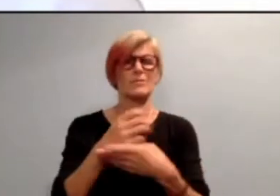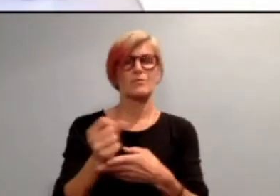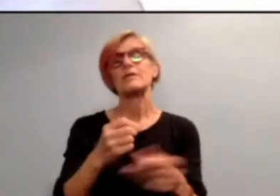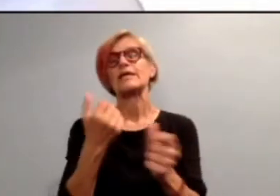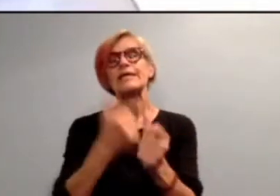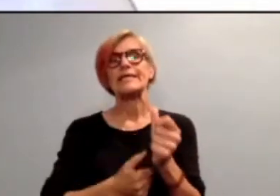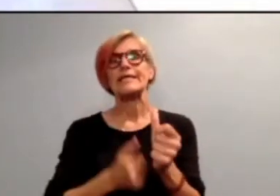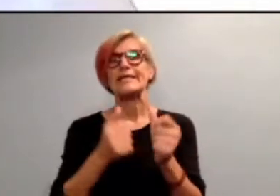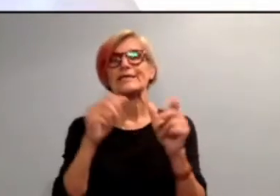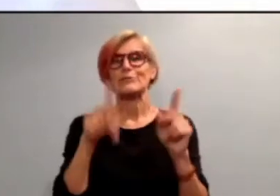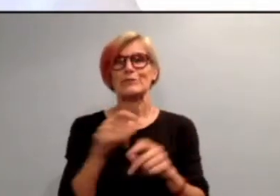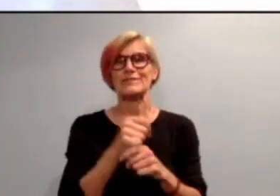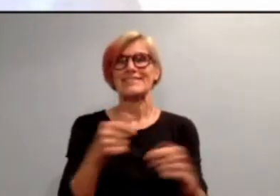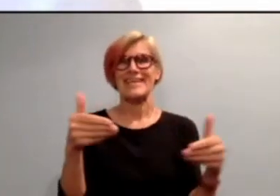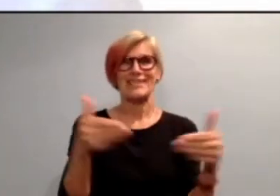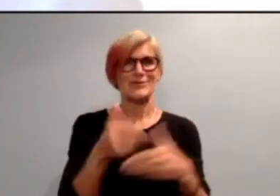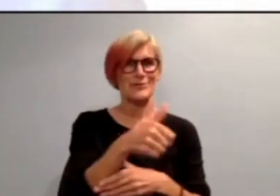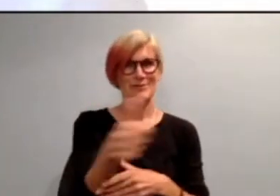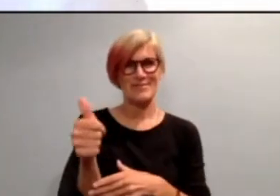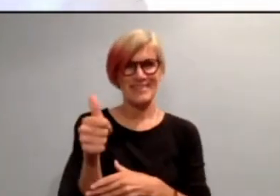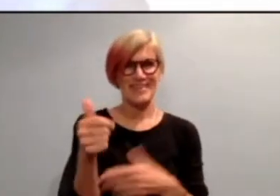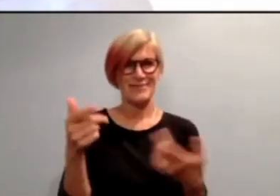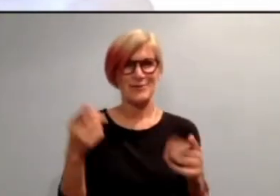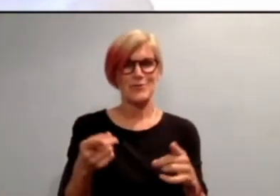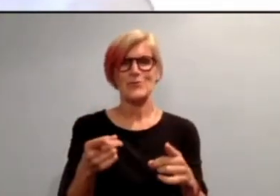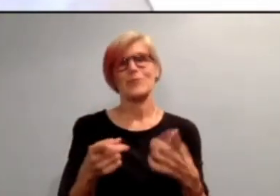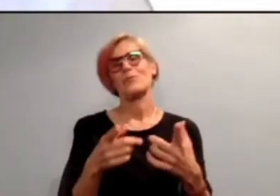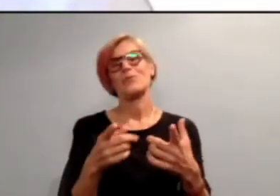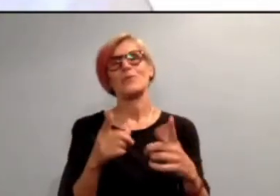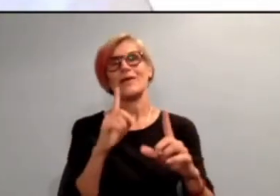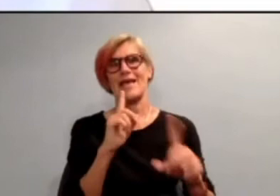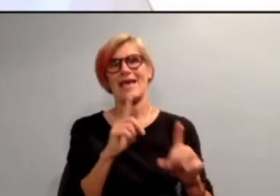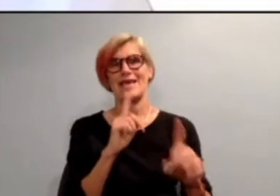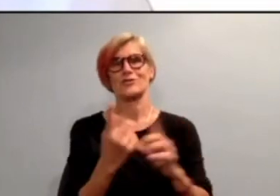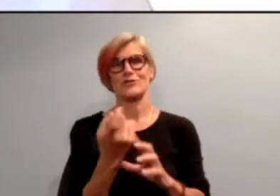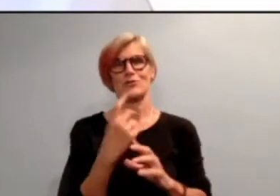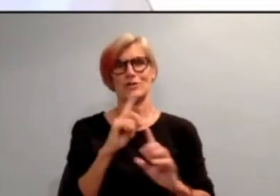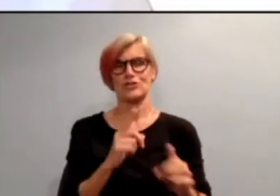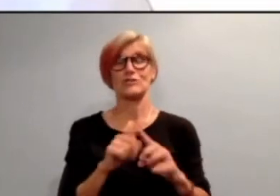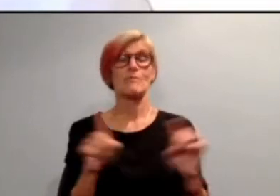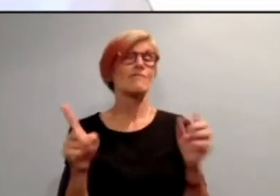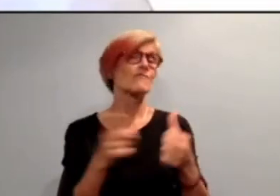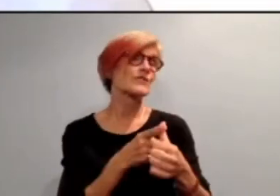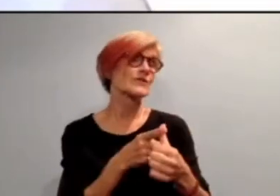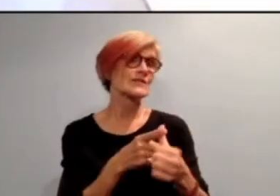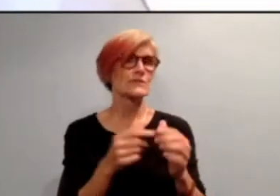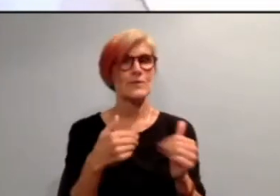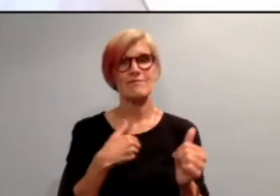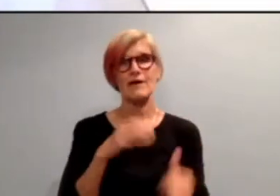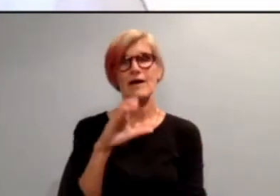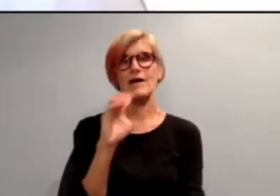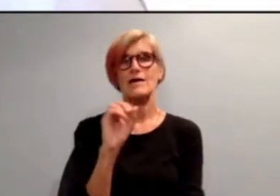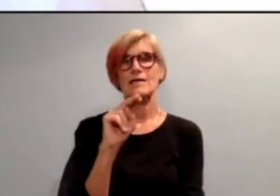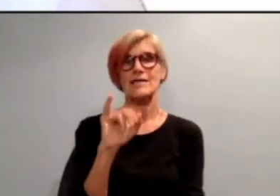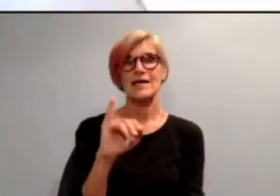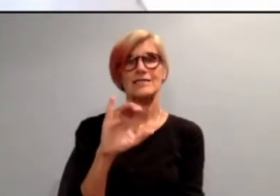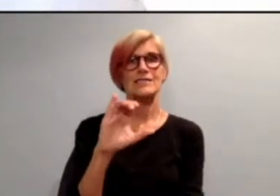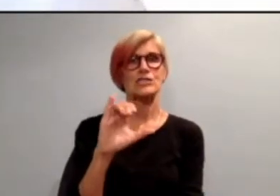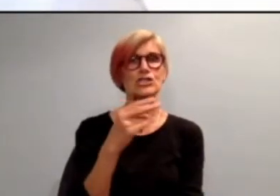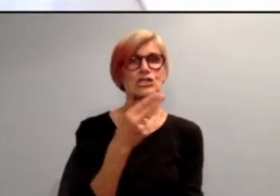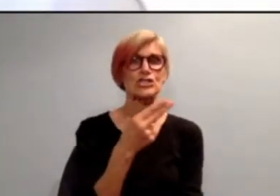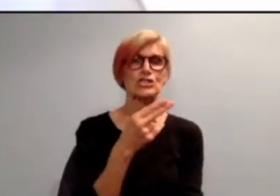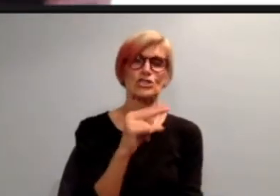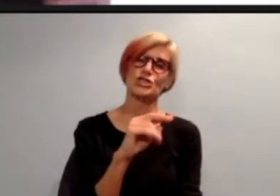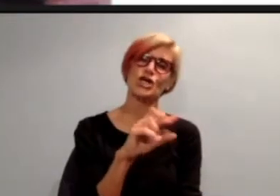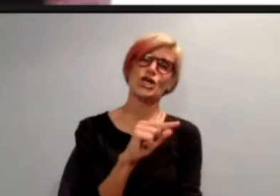can self-introduce as we get to our questions. But this evening, we have Connie Chung Joe, CEO